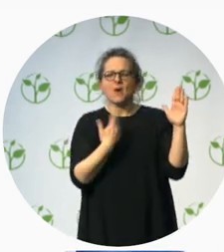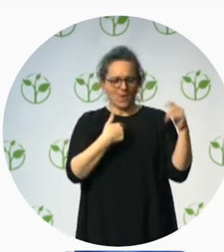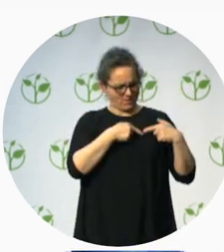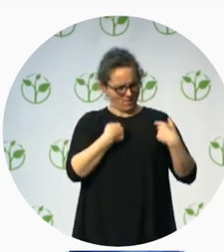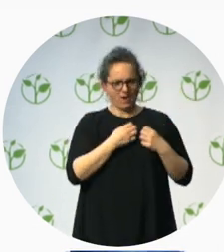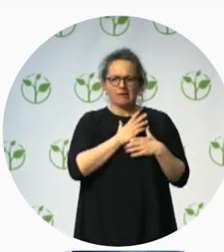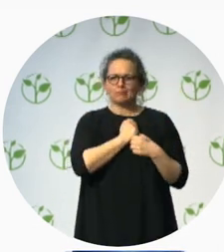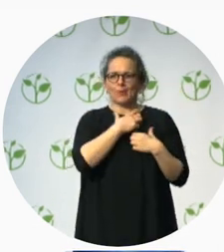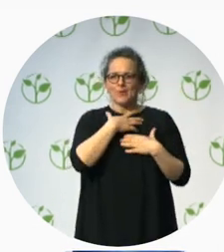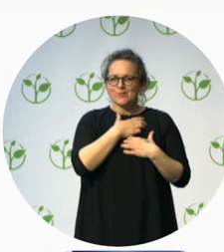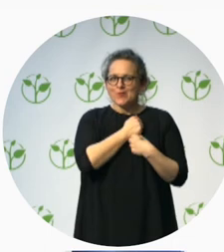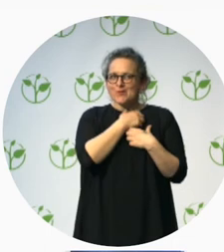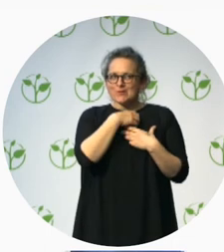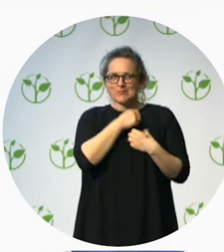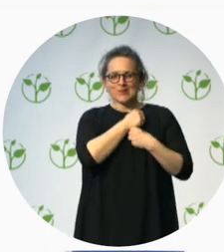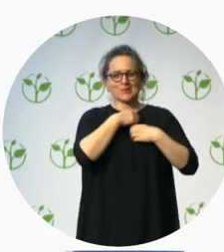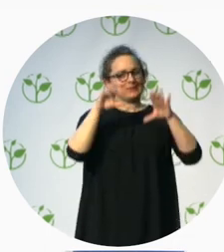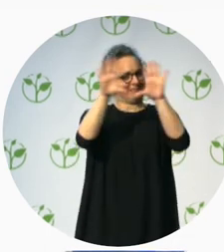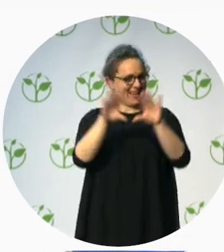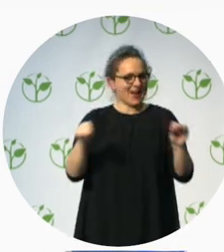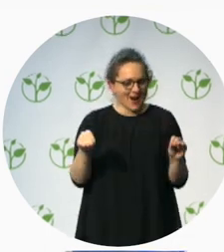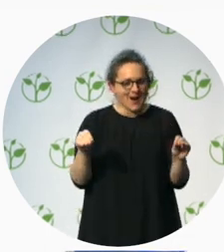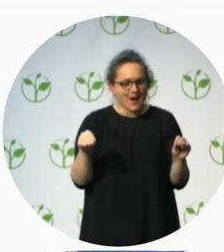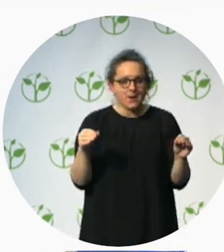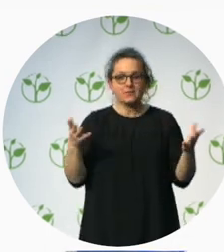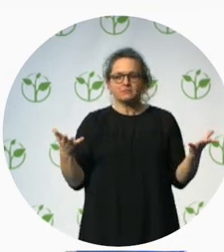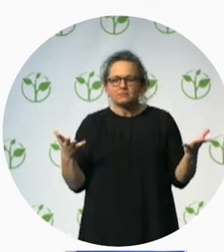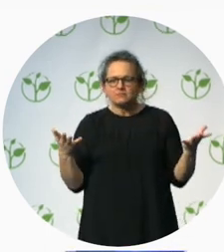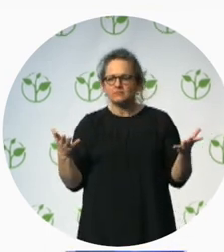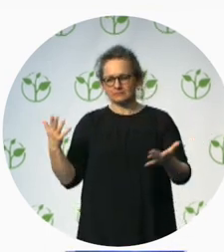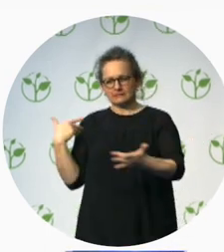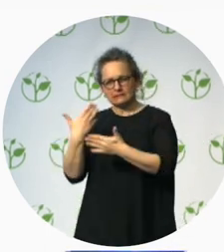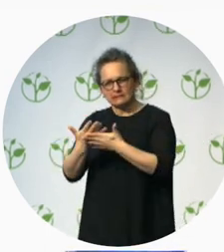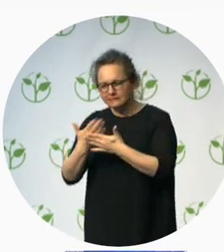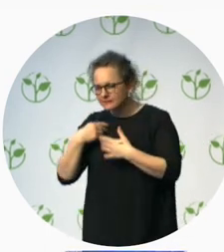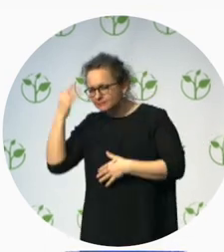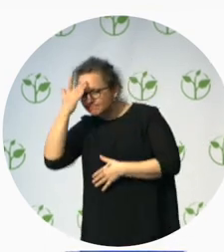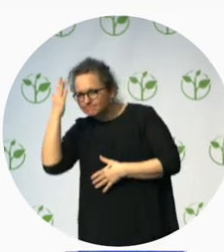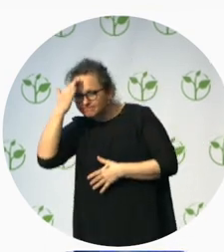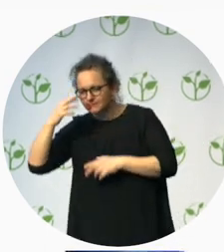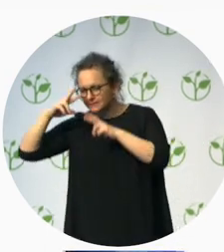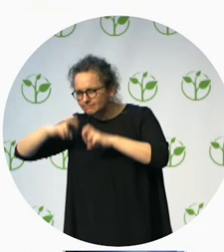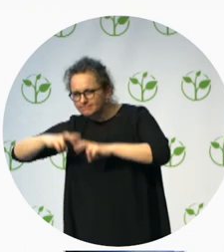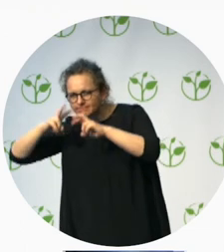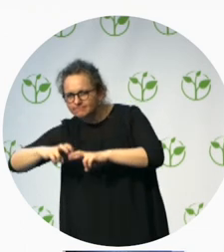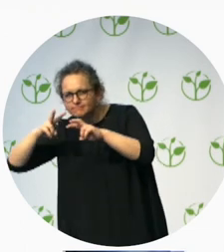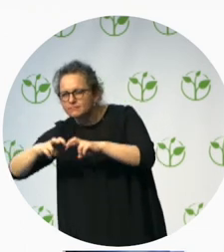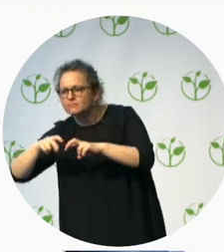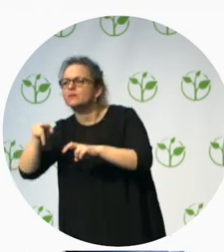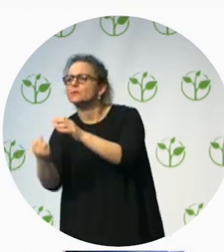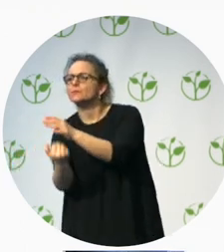is our extensive research on innovative practices and policies. Over the